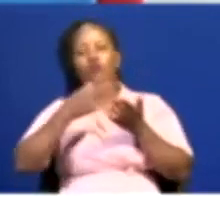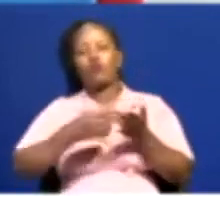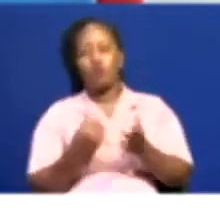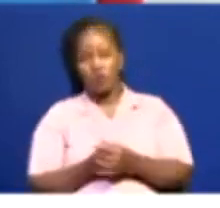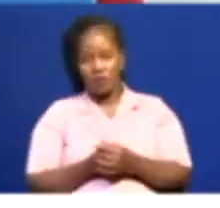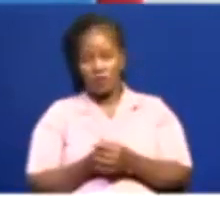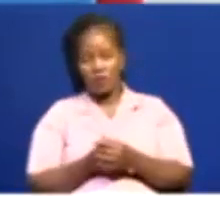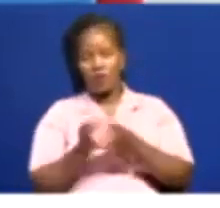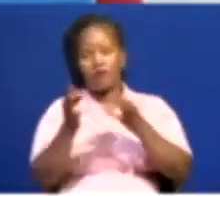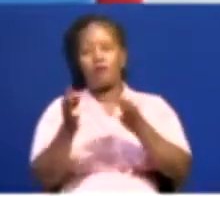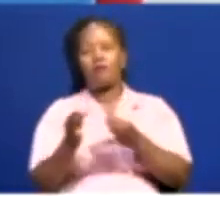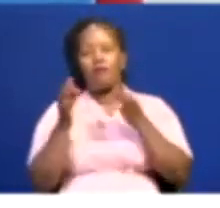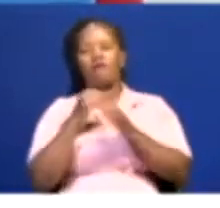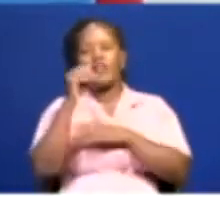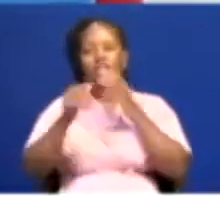During the financial year